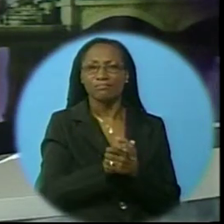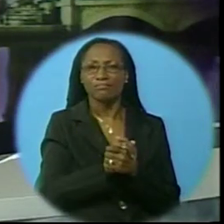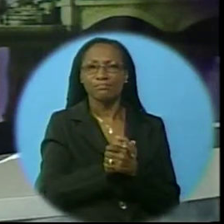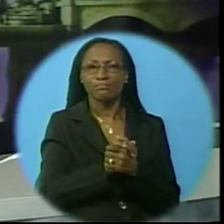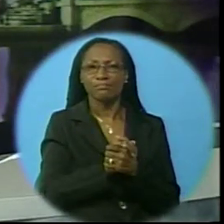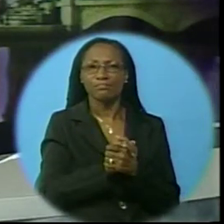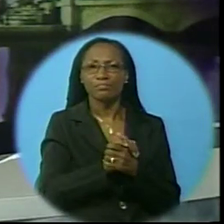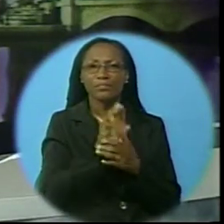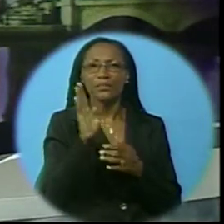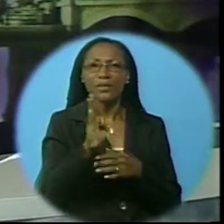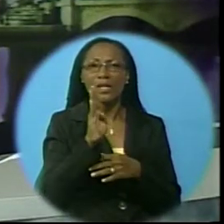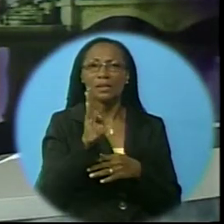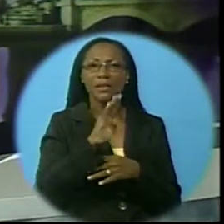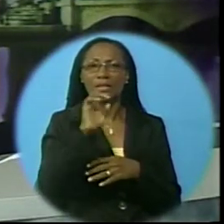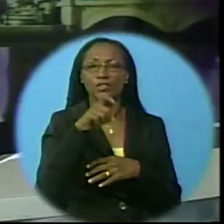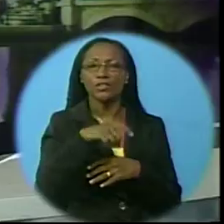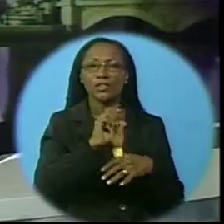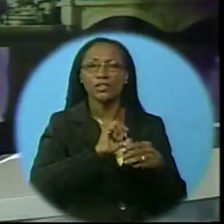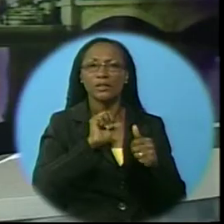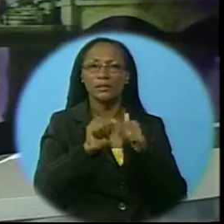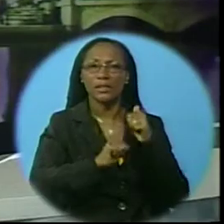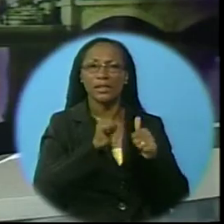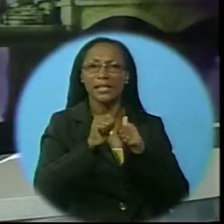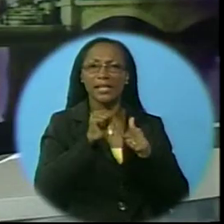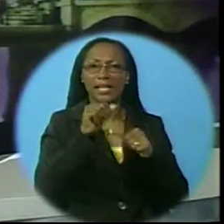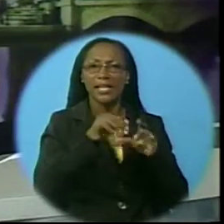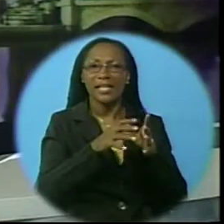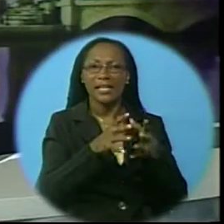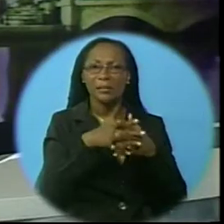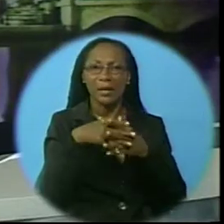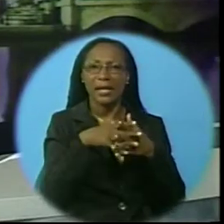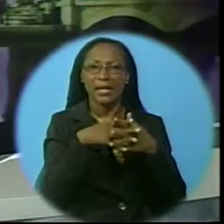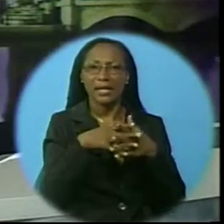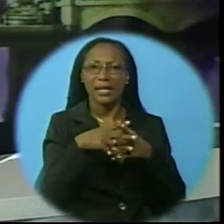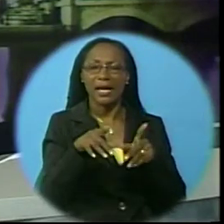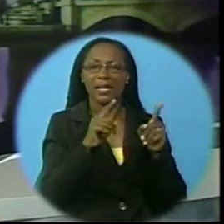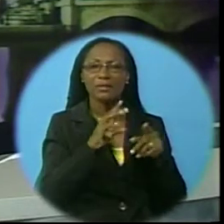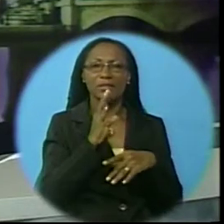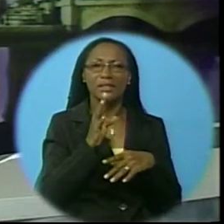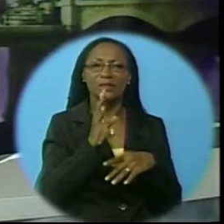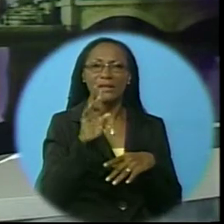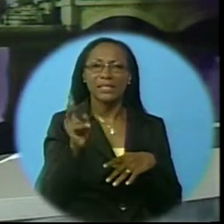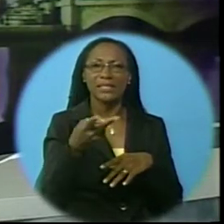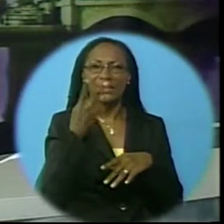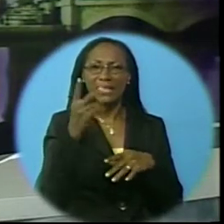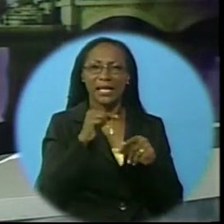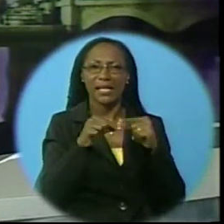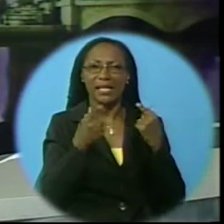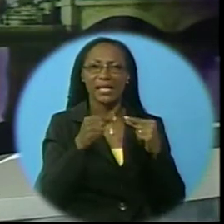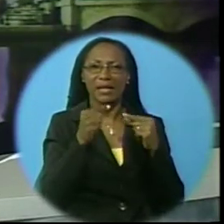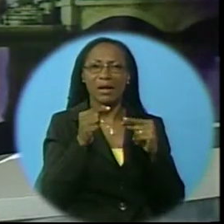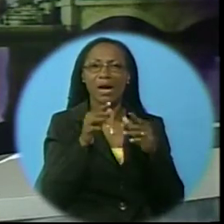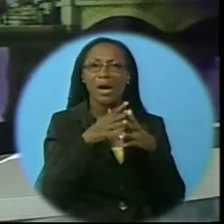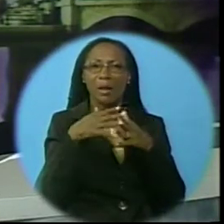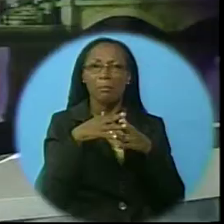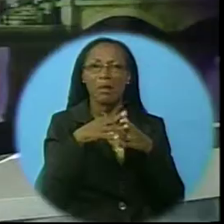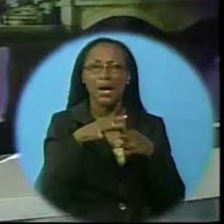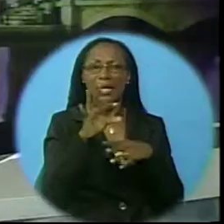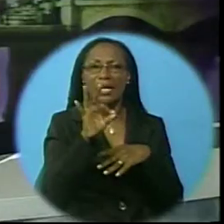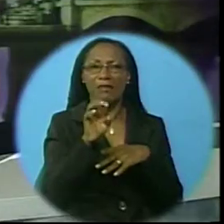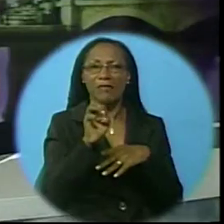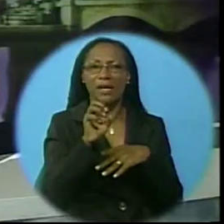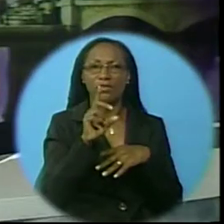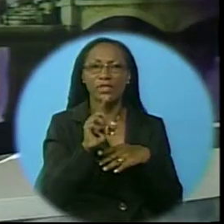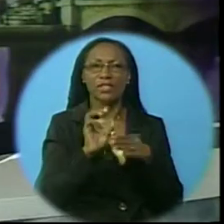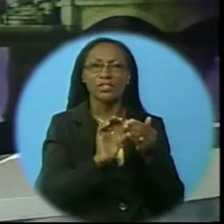Barbados should be in action against the USA as we speak in their second game of the America's Federation of Netball Associations Championships in